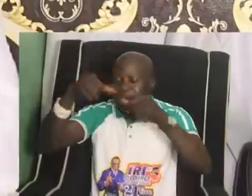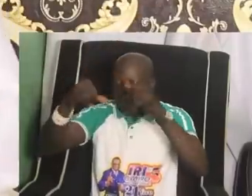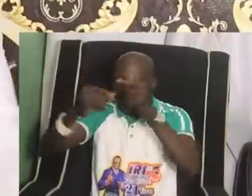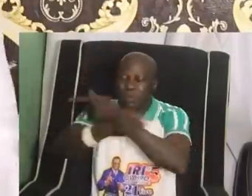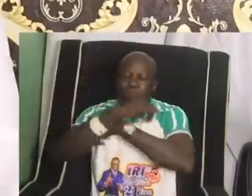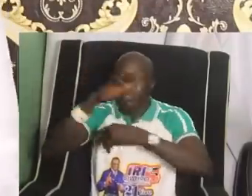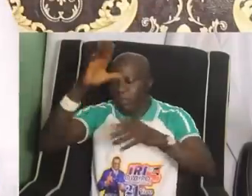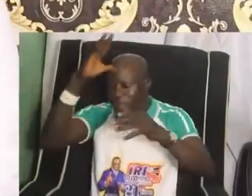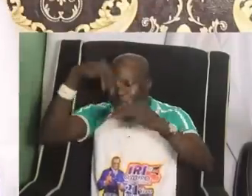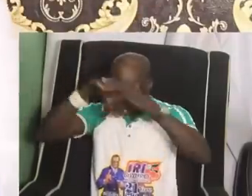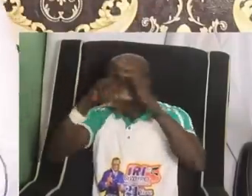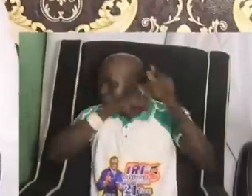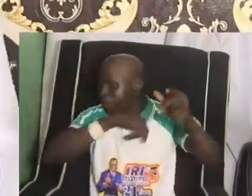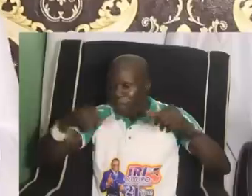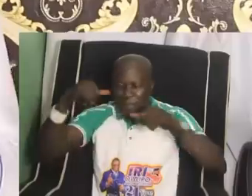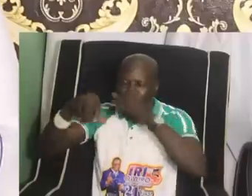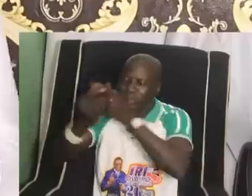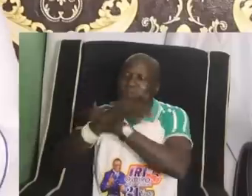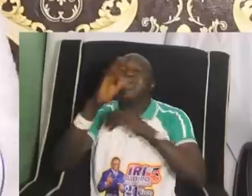today.